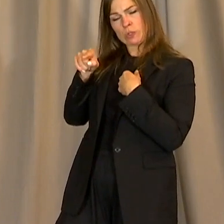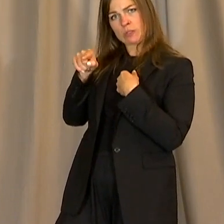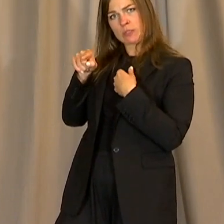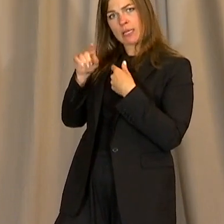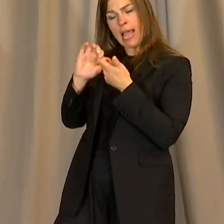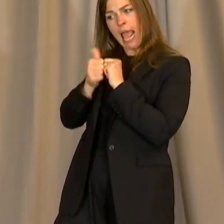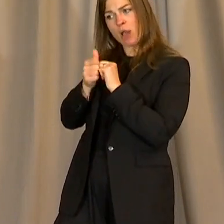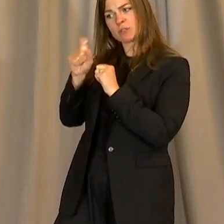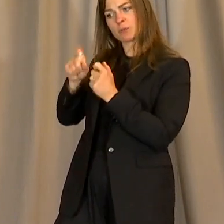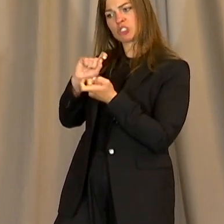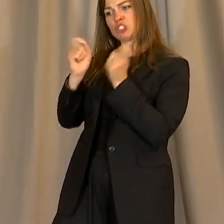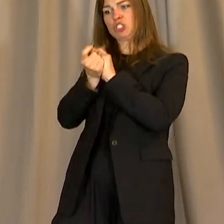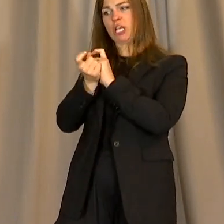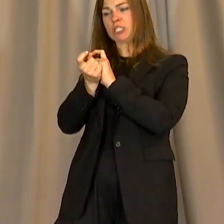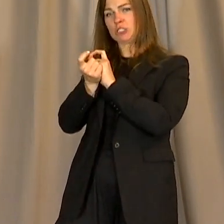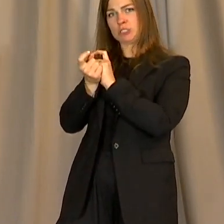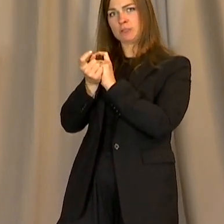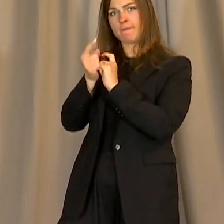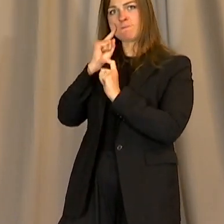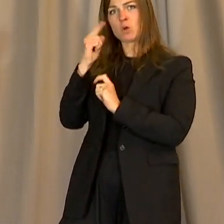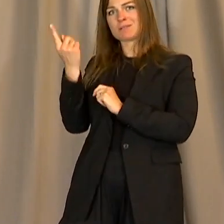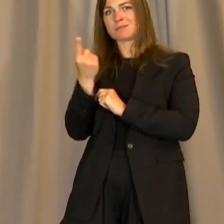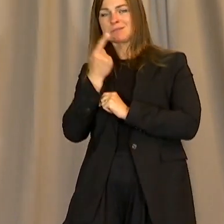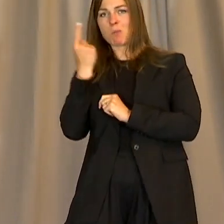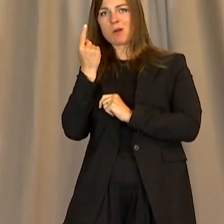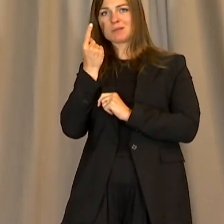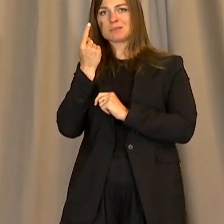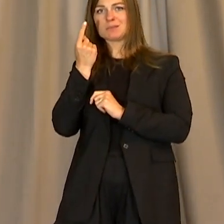contort herself in order for someone not to